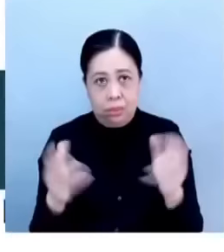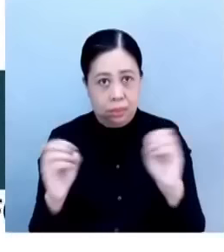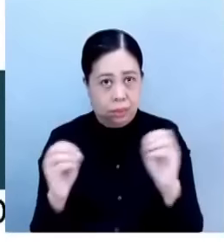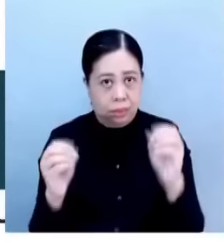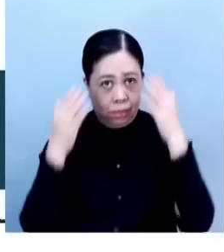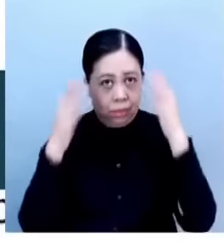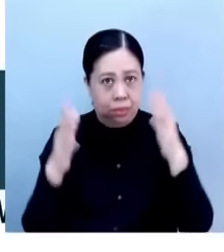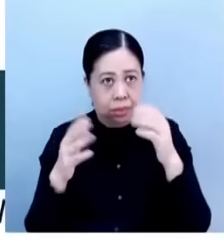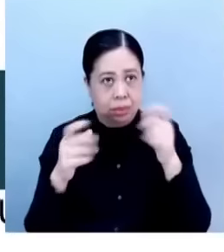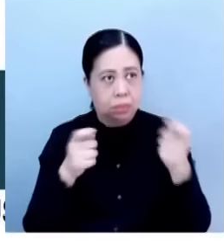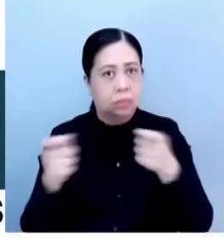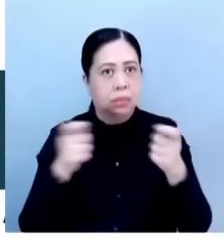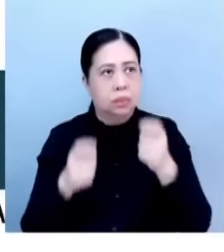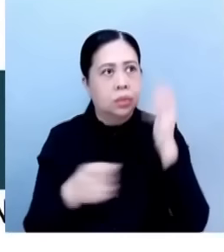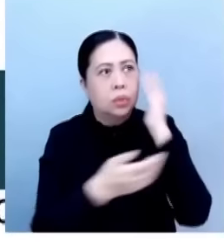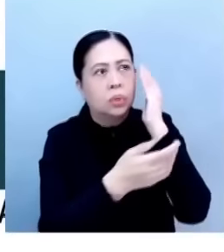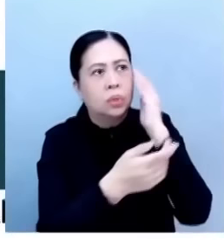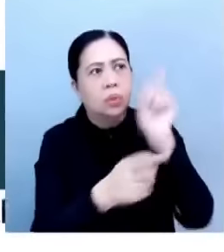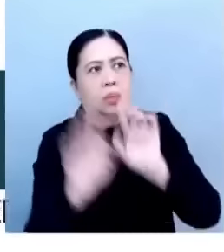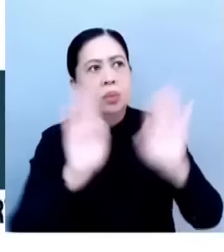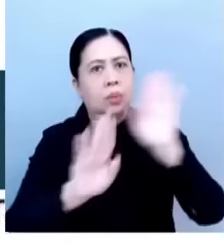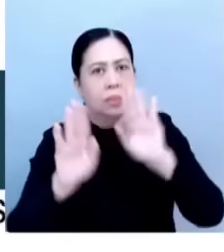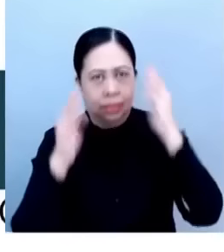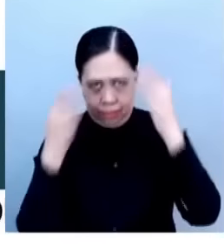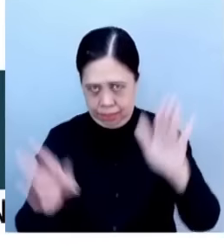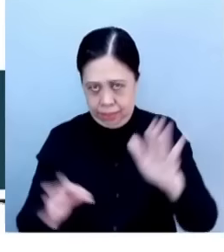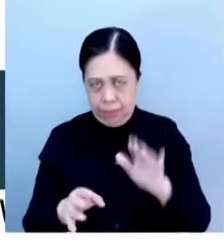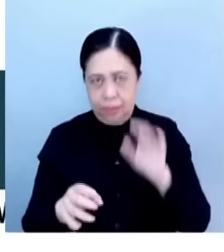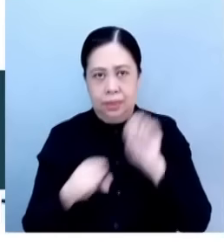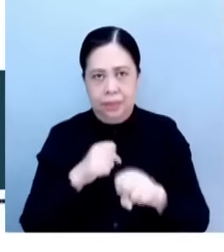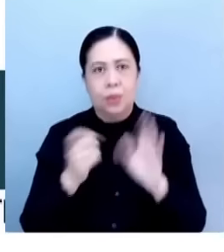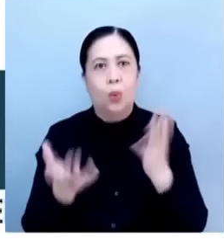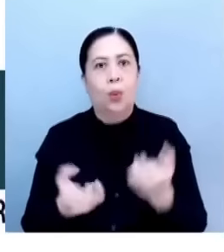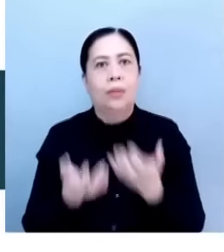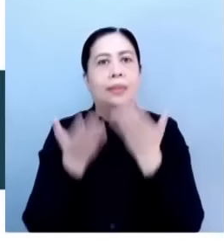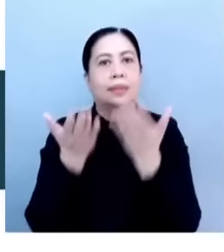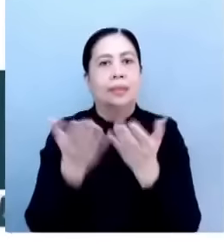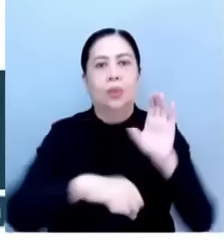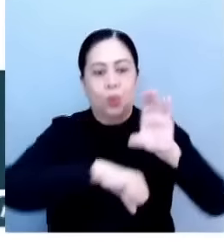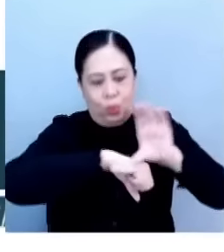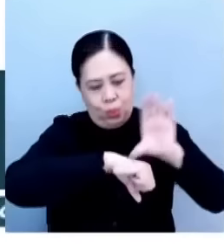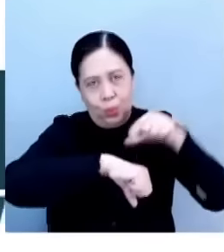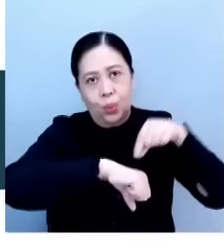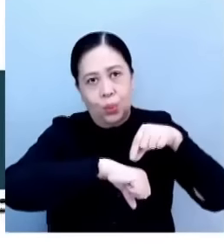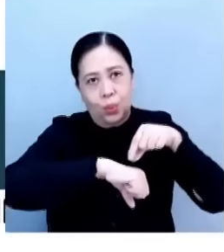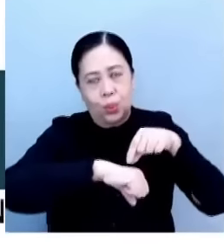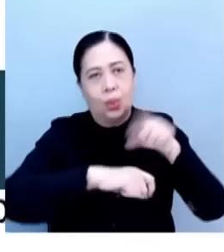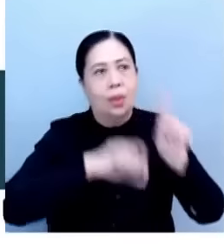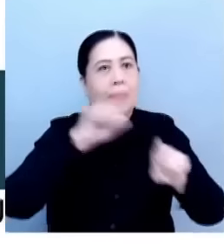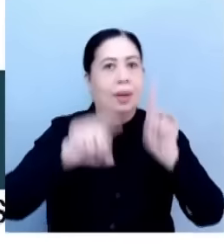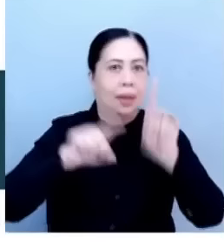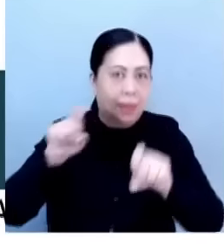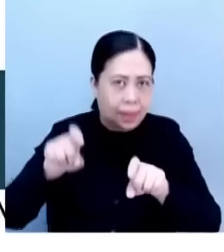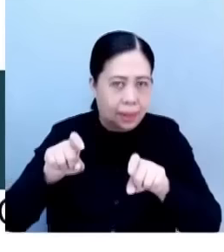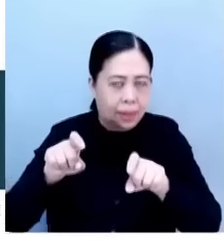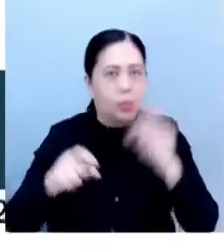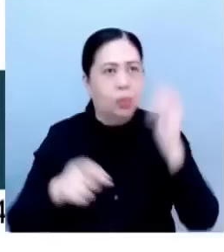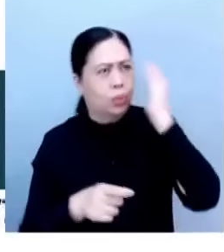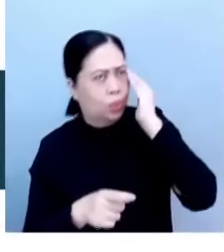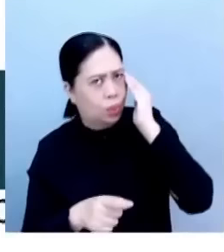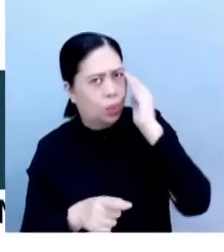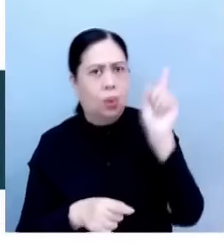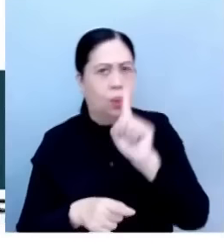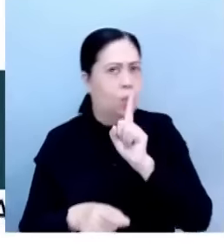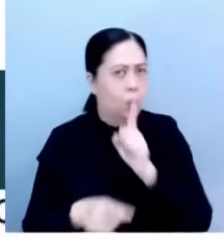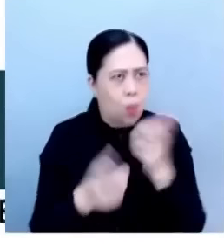not have the monopoly of knowing the problem. Kaya nga man nagkakaroon ng public consultation on the grounds para malaman ano ba talaga